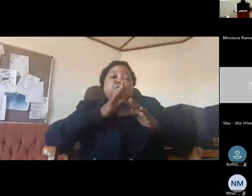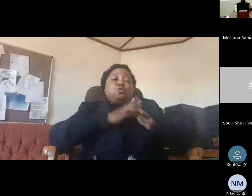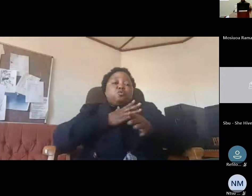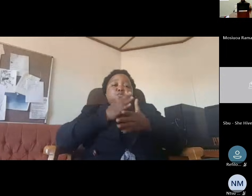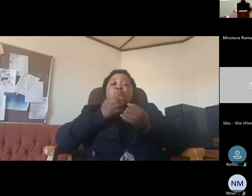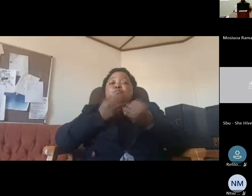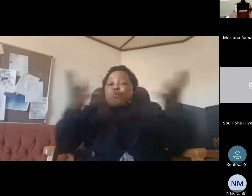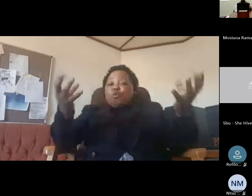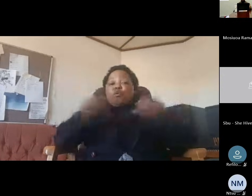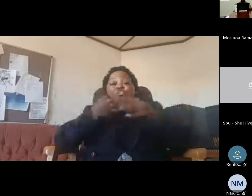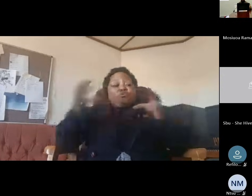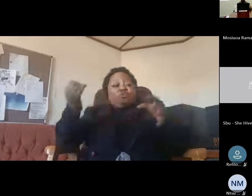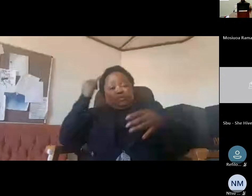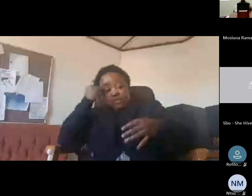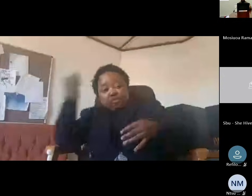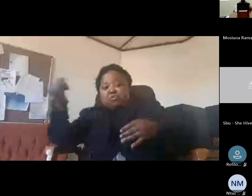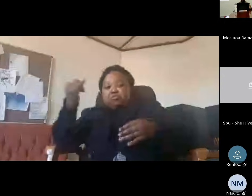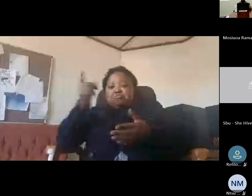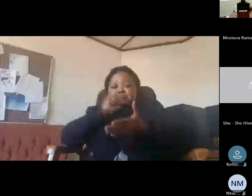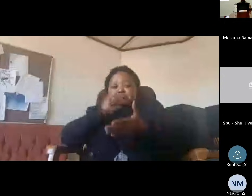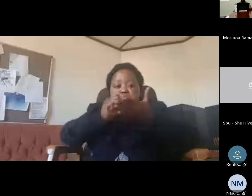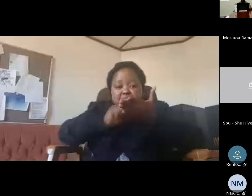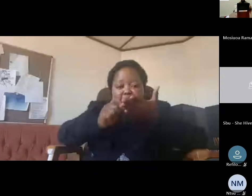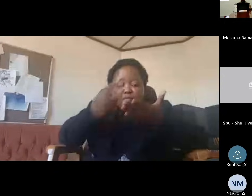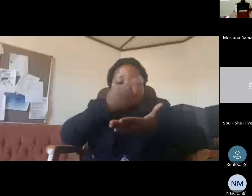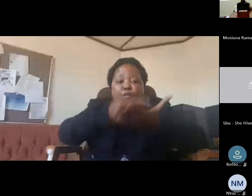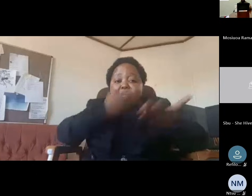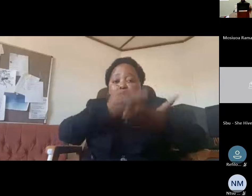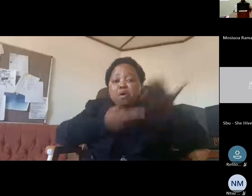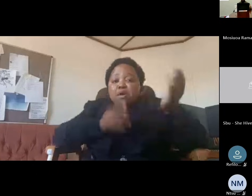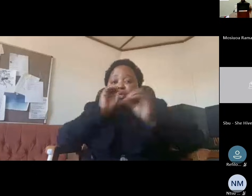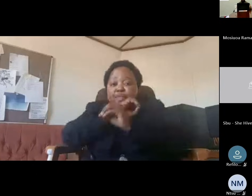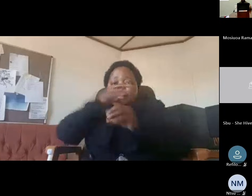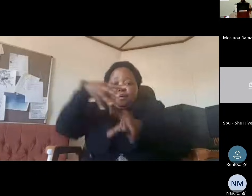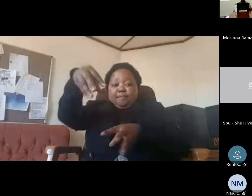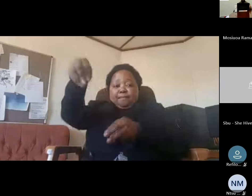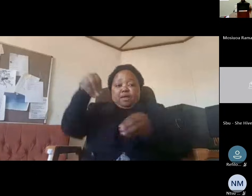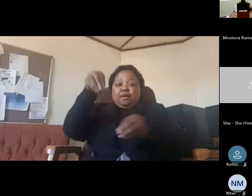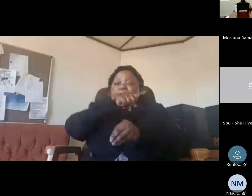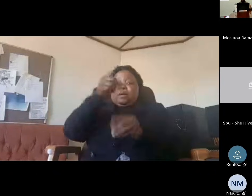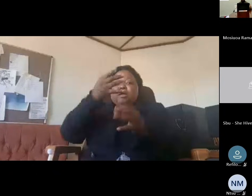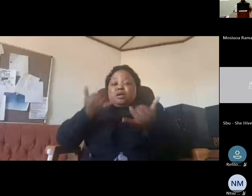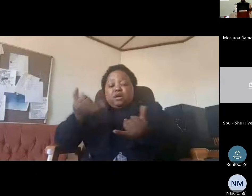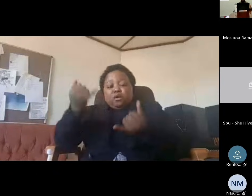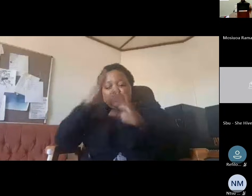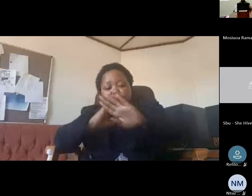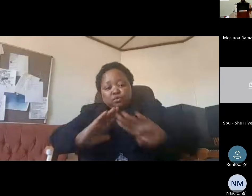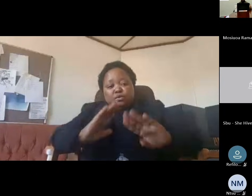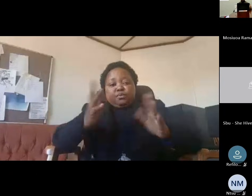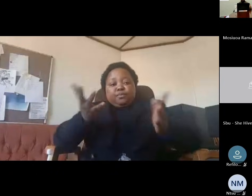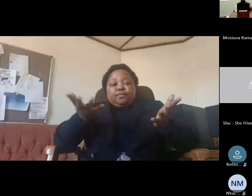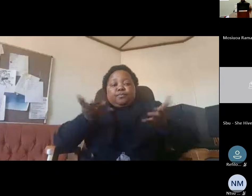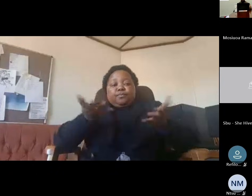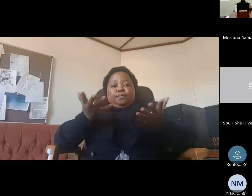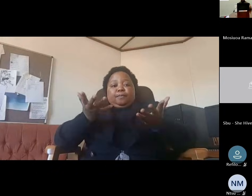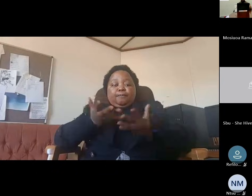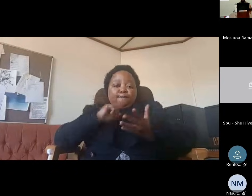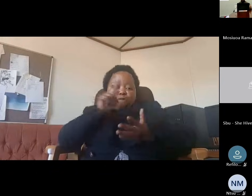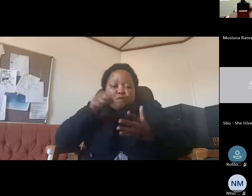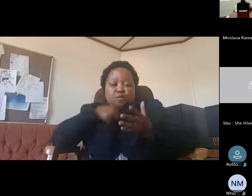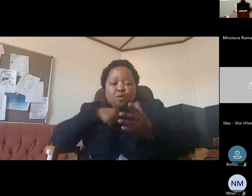paper. But it's, I think, a situation whereby we are a culture